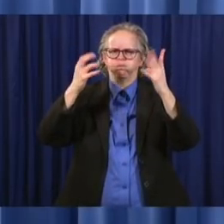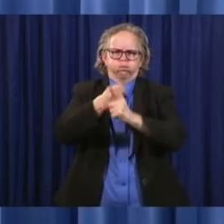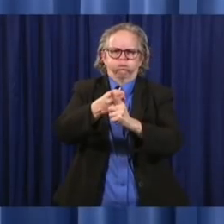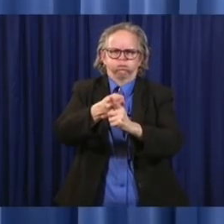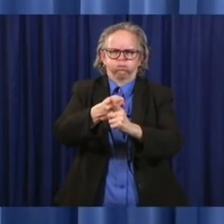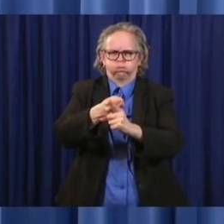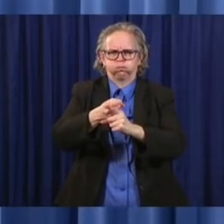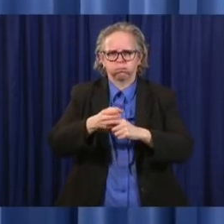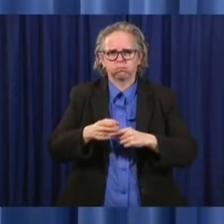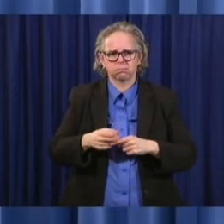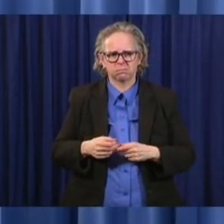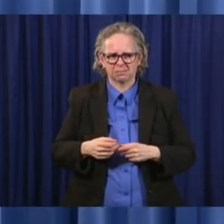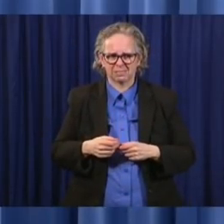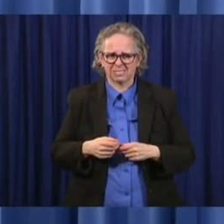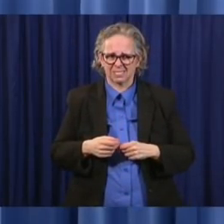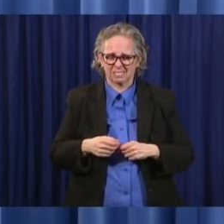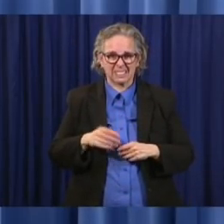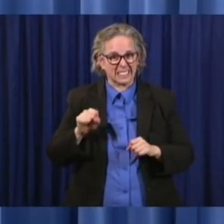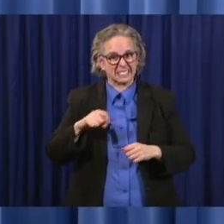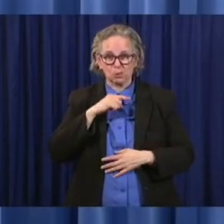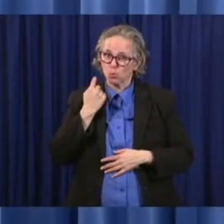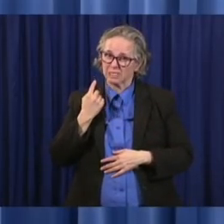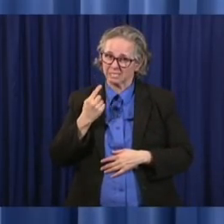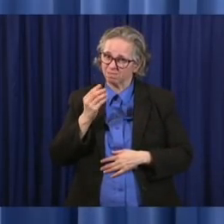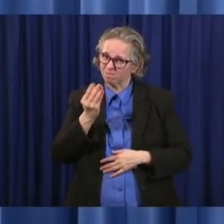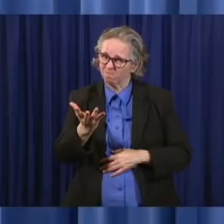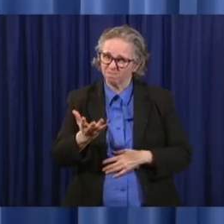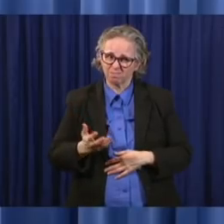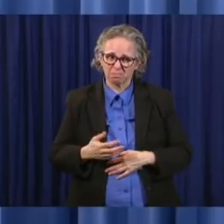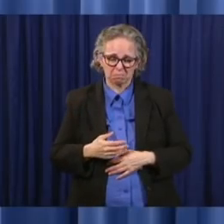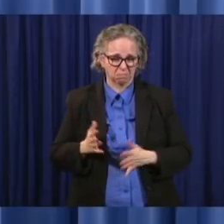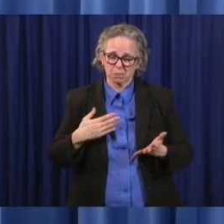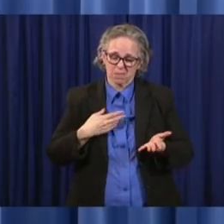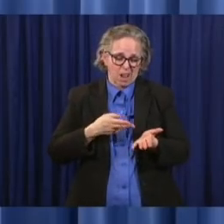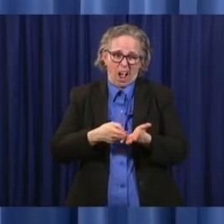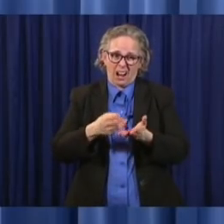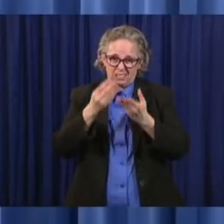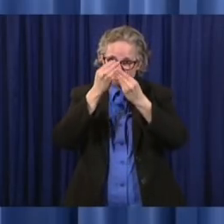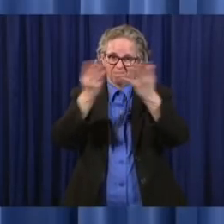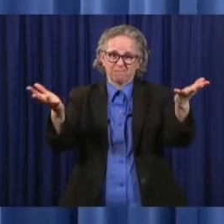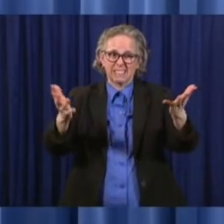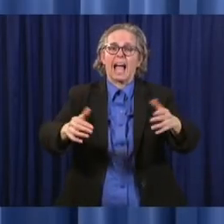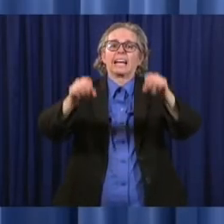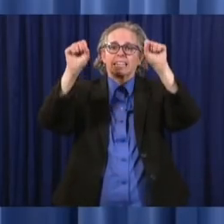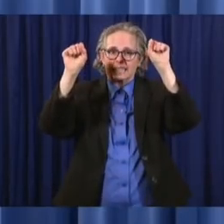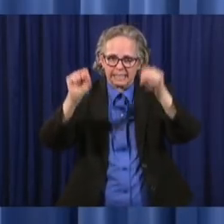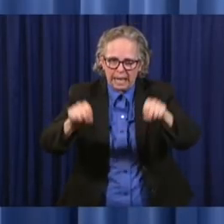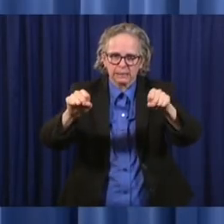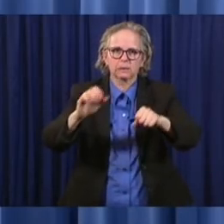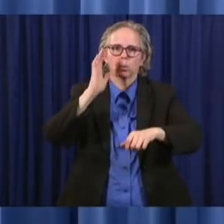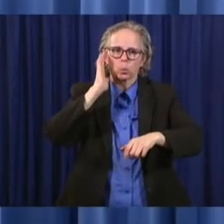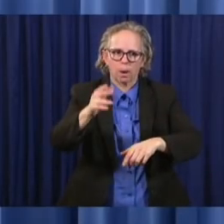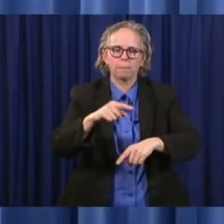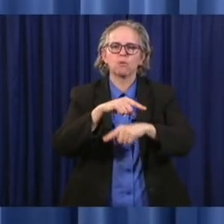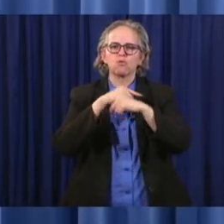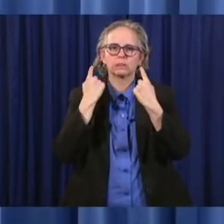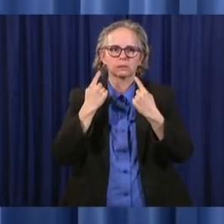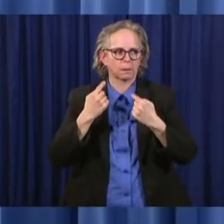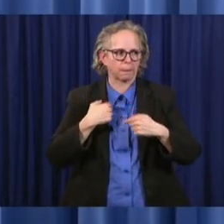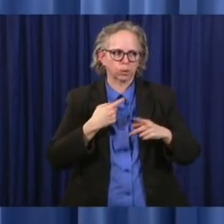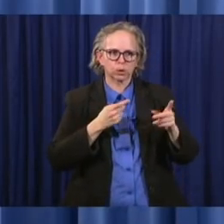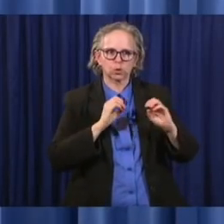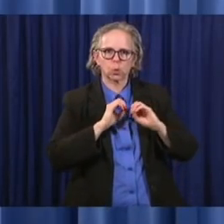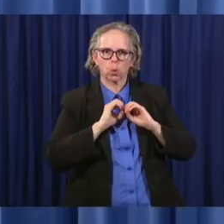So yeah, it's a risk, and I just set it right up. It's a risk, but it's also a risk if you don't do anything. So I think we have to